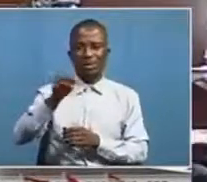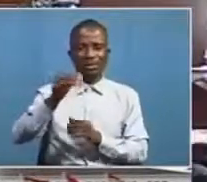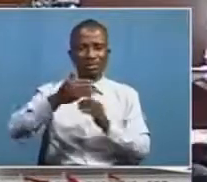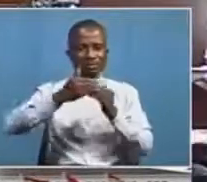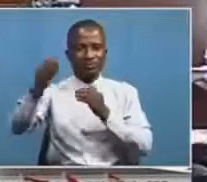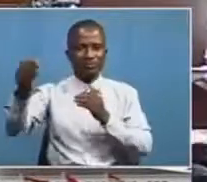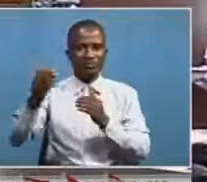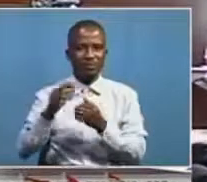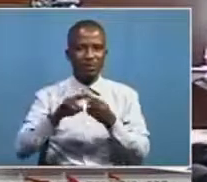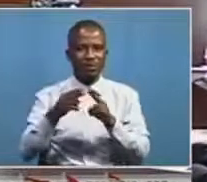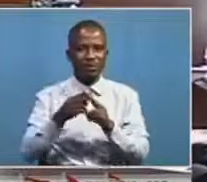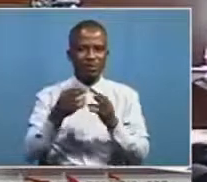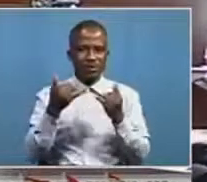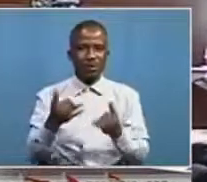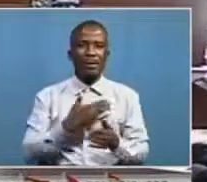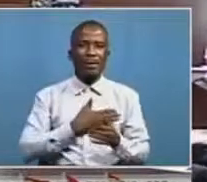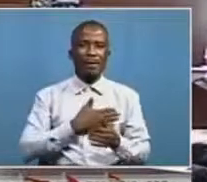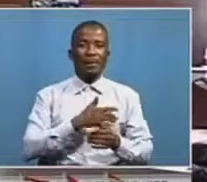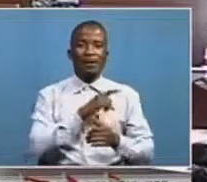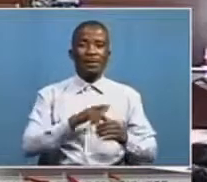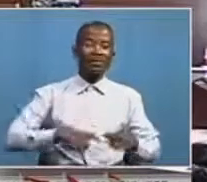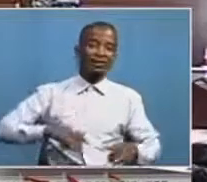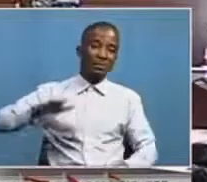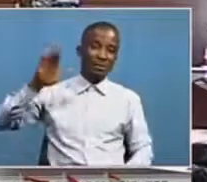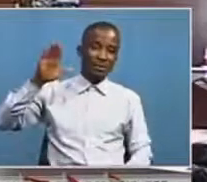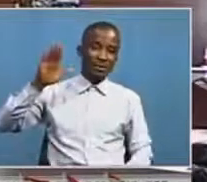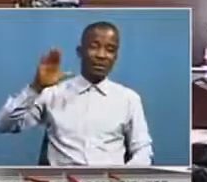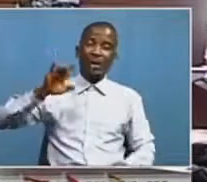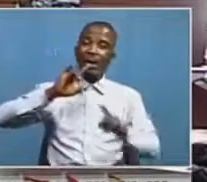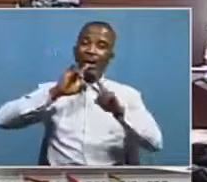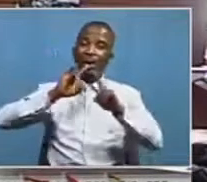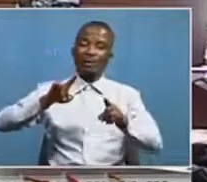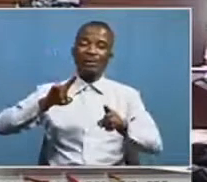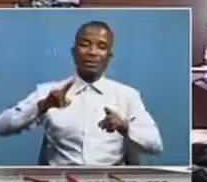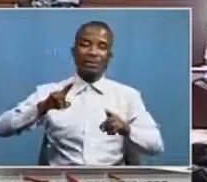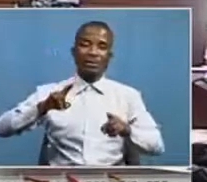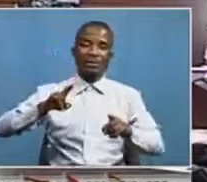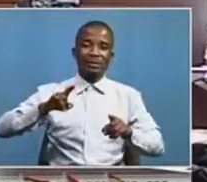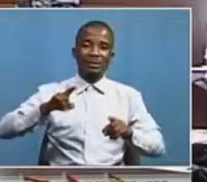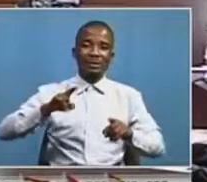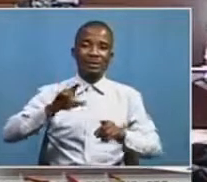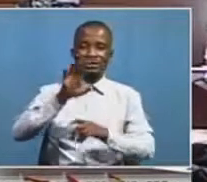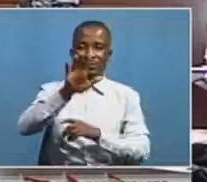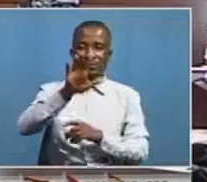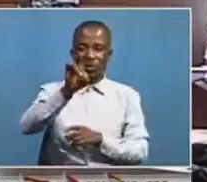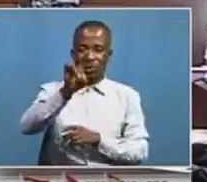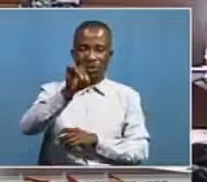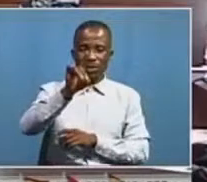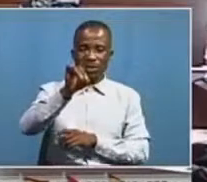30,121,111? My loss, my answer, my loss is